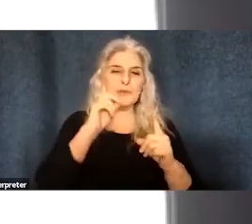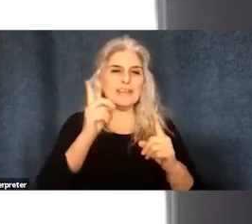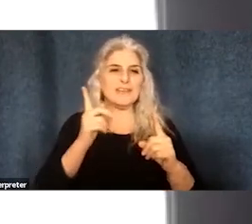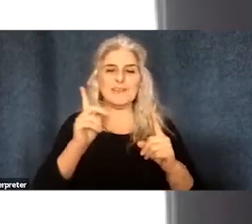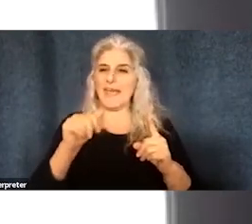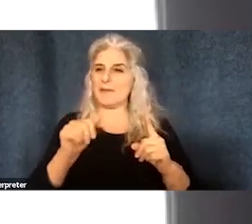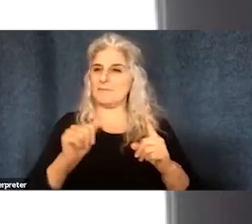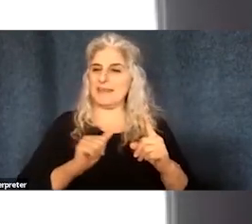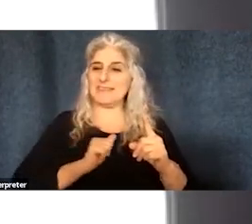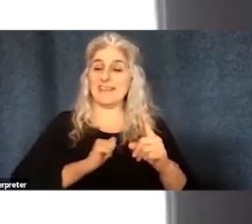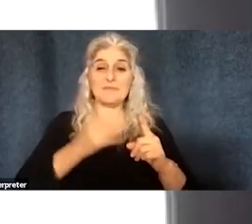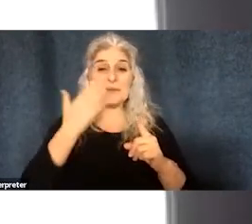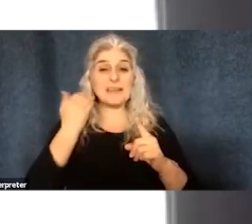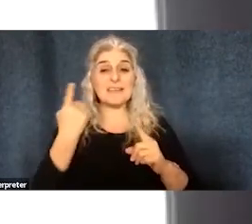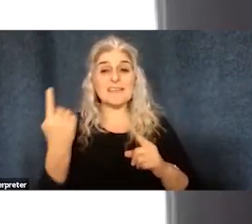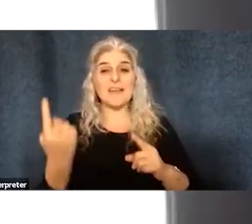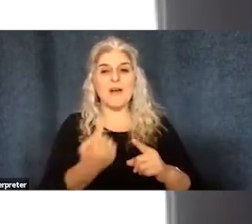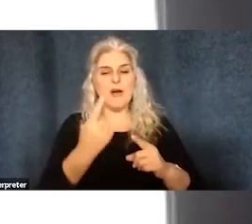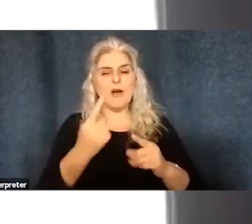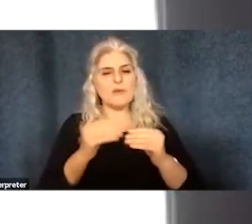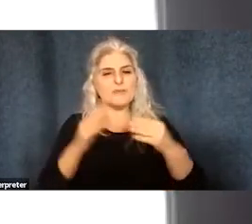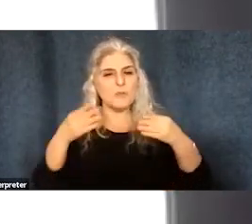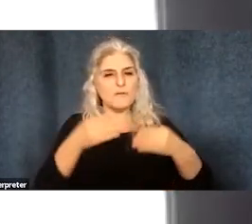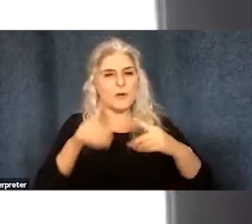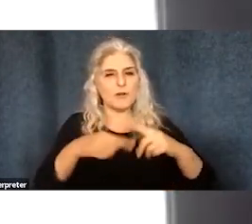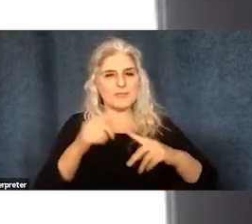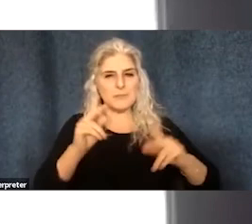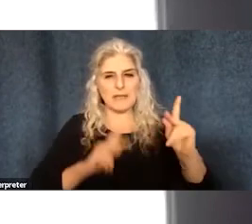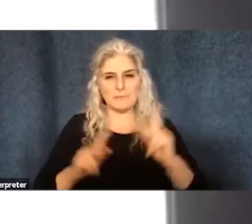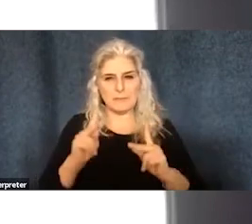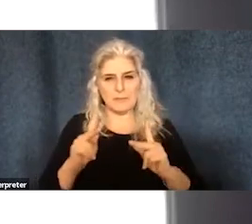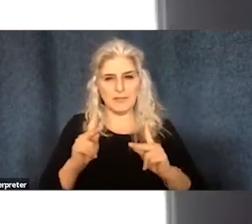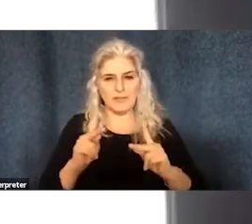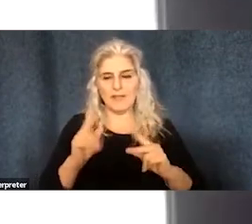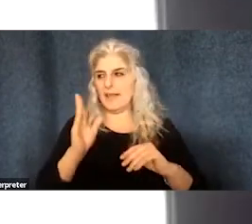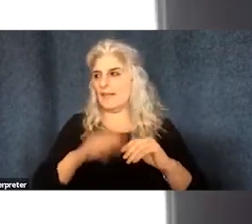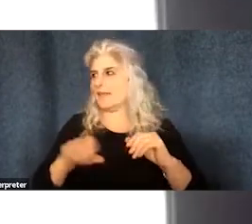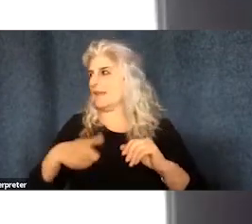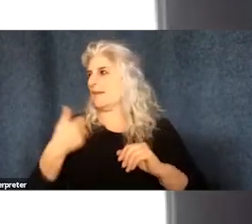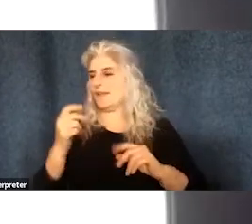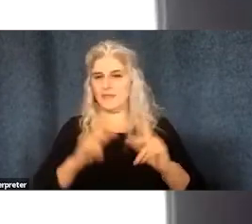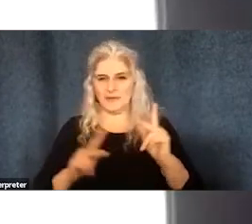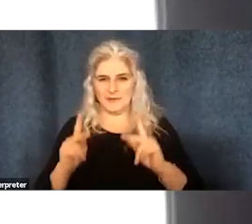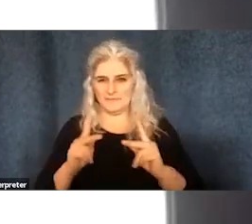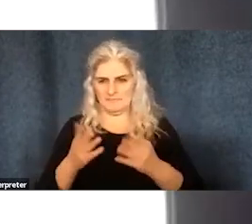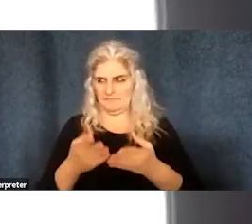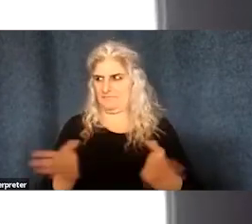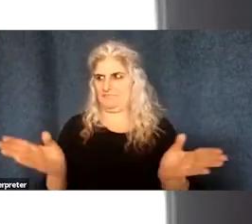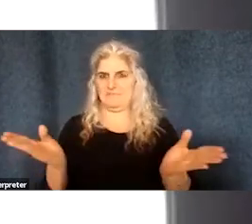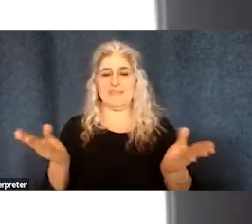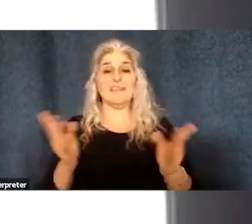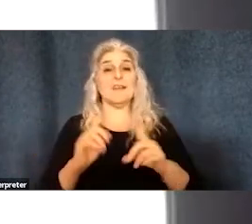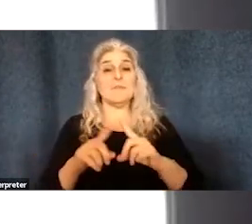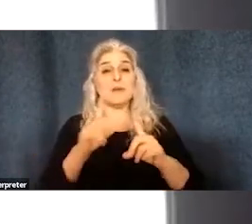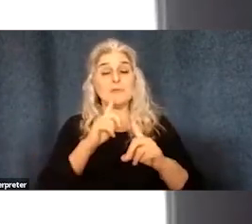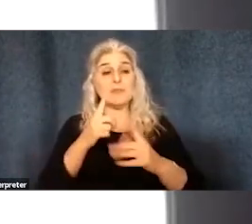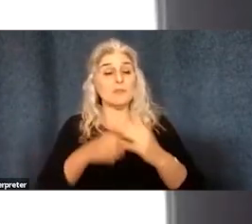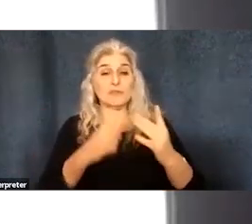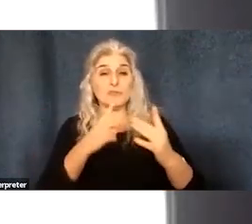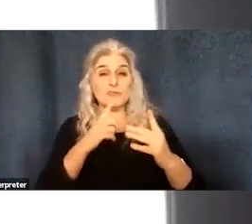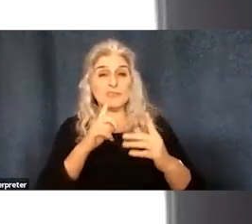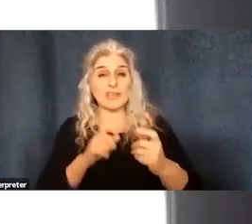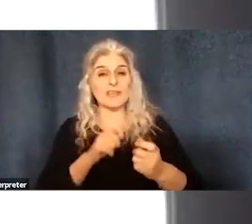I've always been more focused on human beings than on anything else. But it's what you say is totally